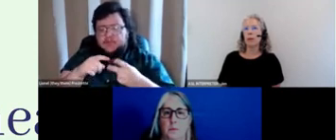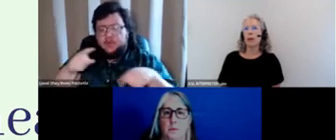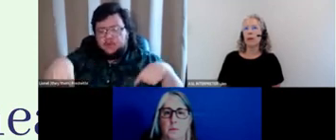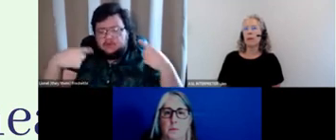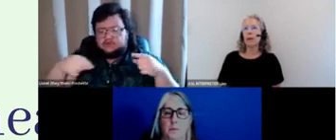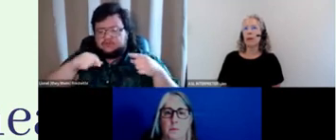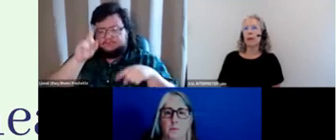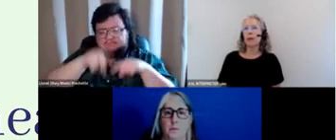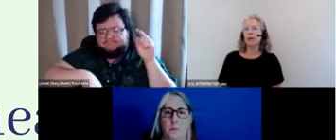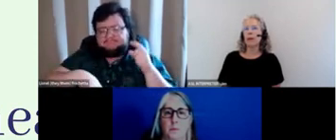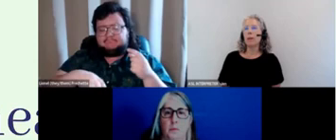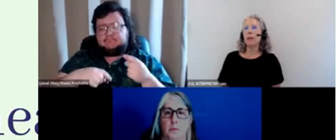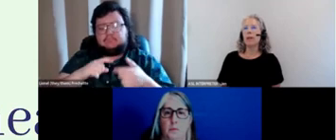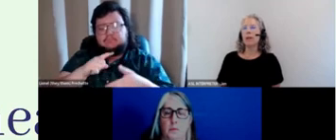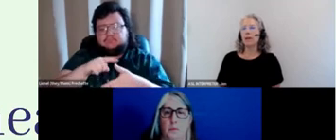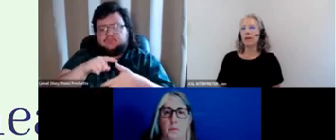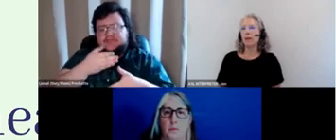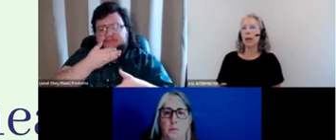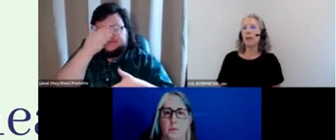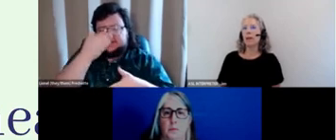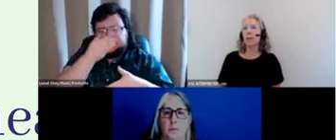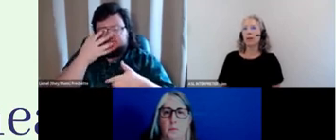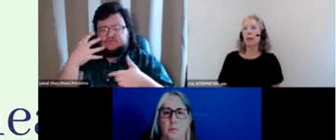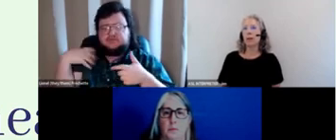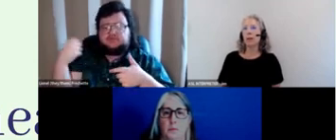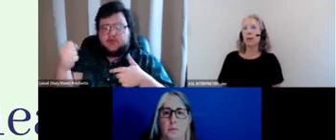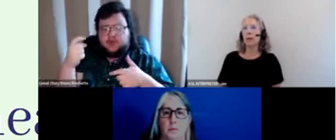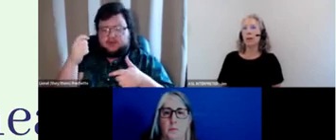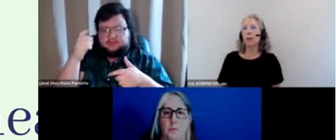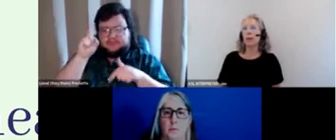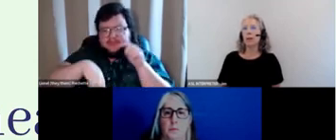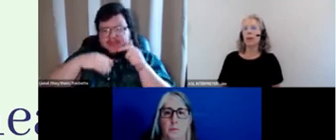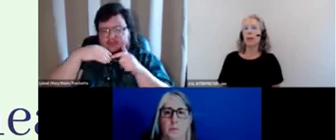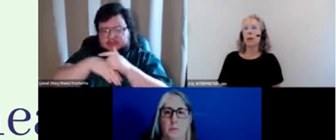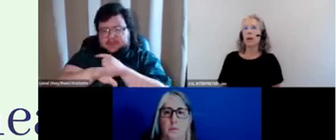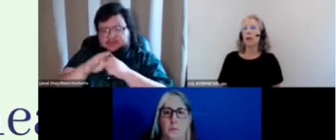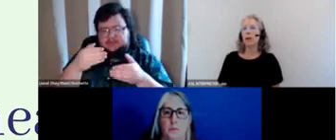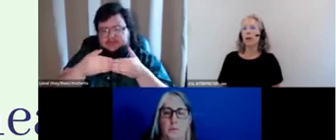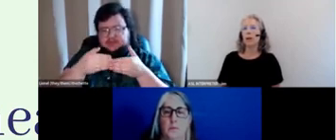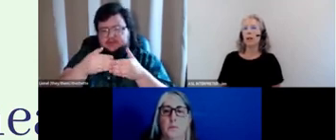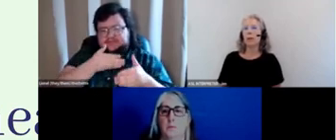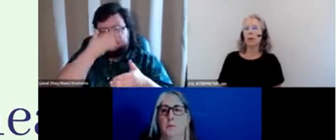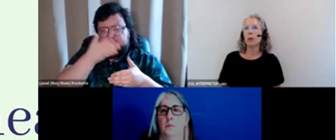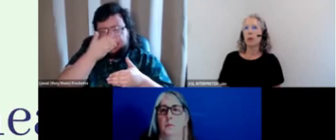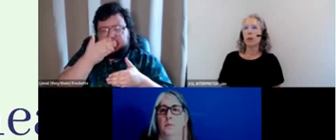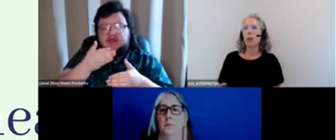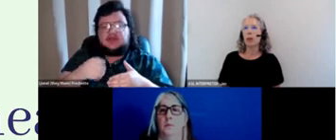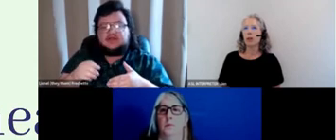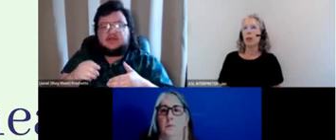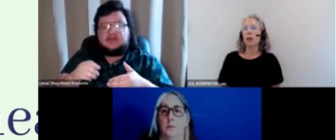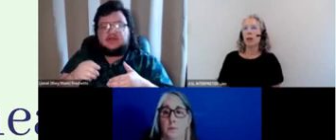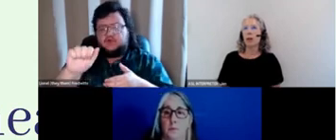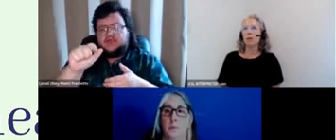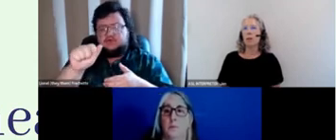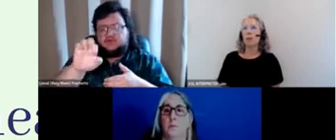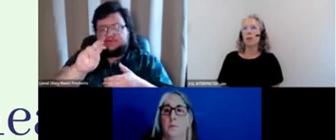So that might be, maybe the location of the appointment is inaccessible scent-wise or not accessible to a wheelchair.